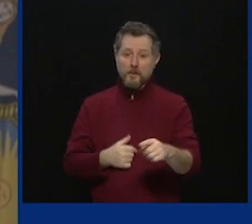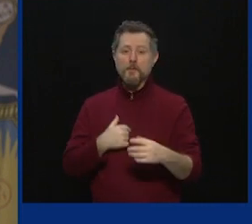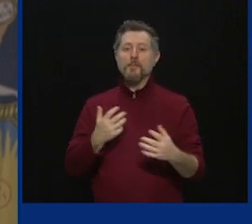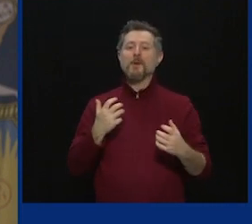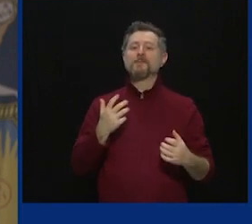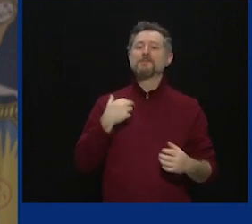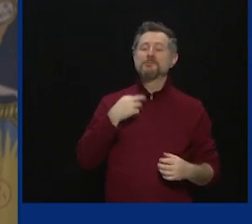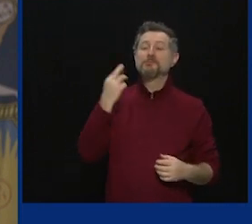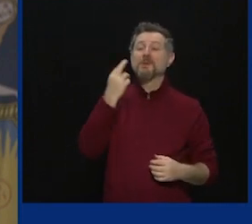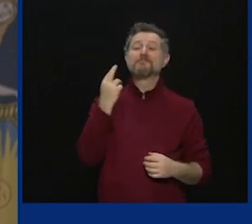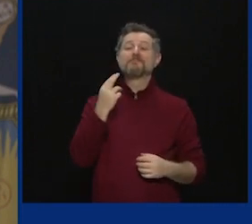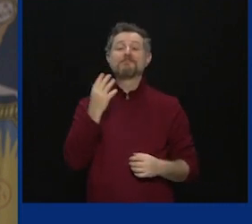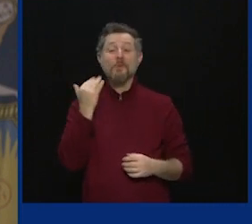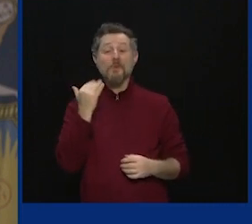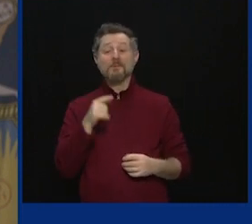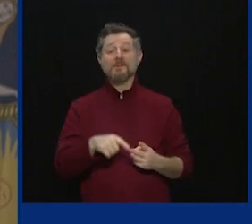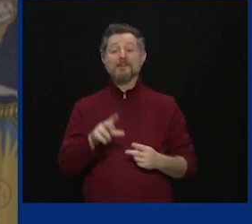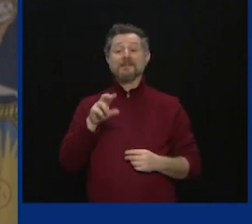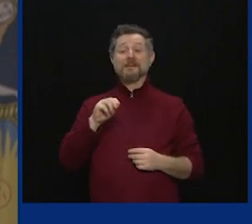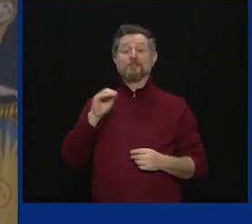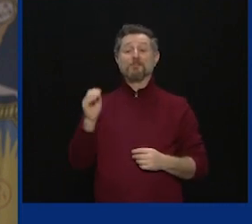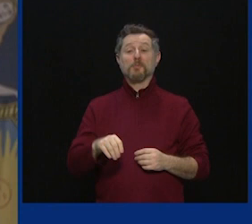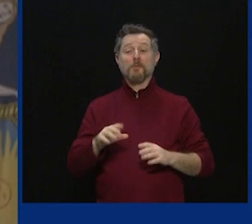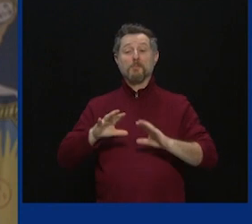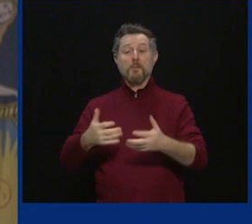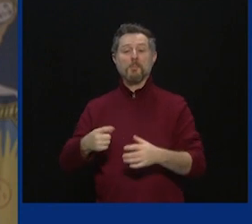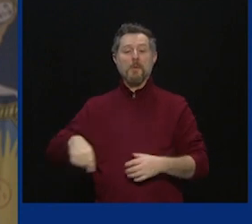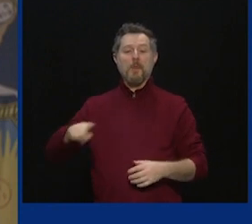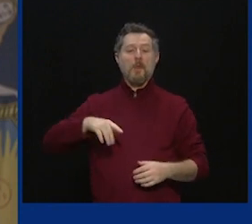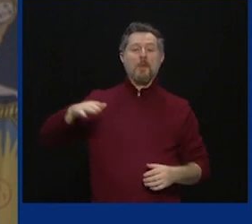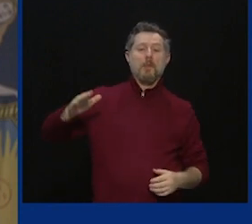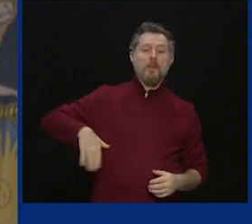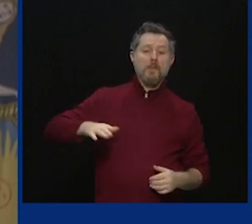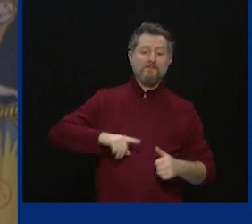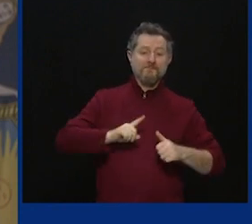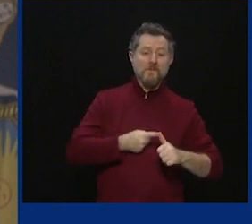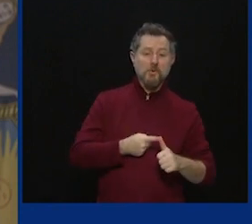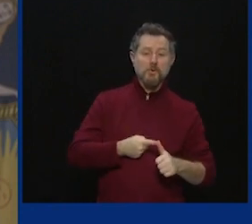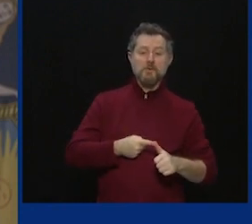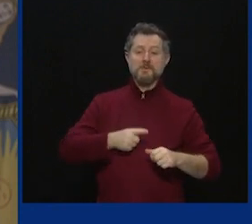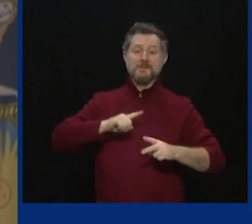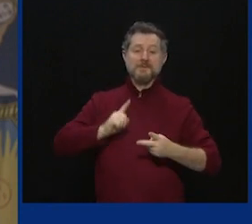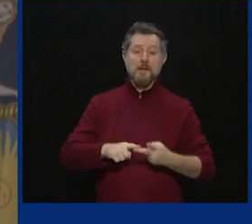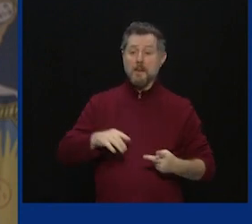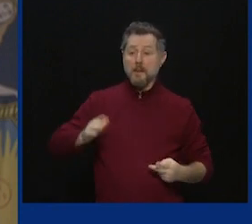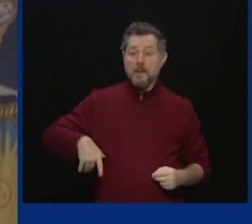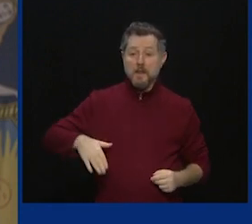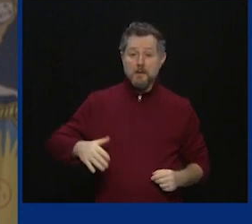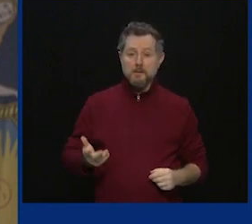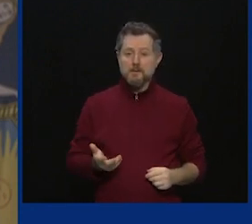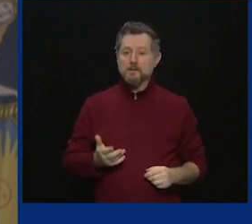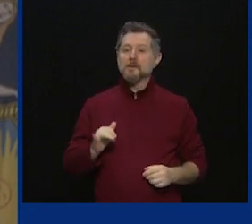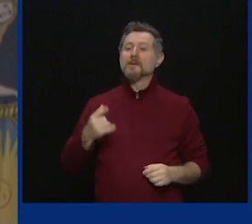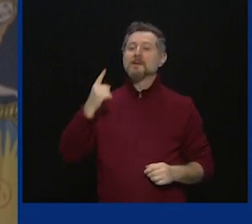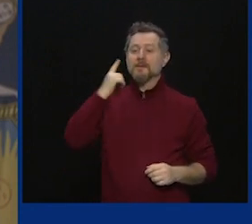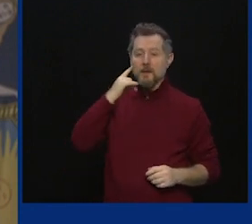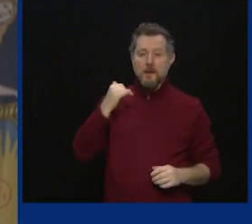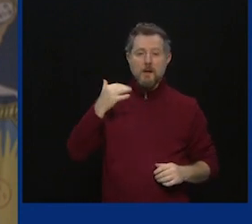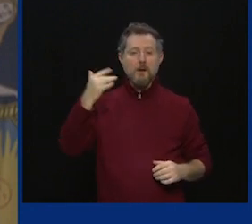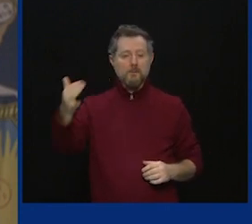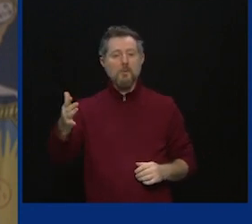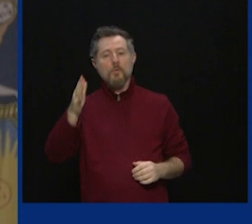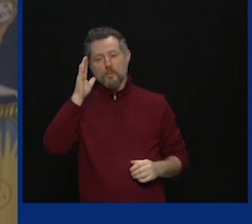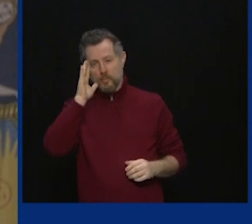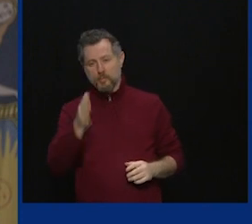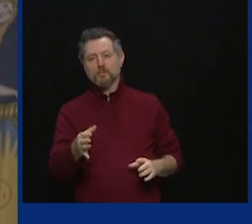of the population who has to get the first vaccination, first and second doses. I believe that at some point we'll be making a determination that fully